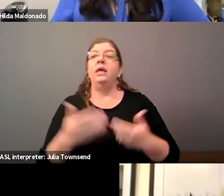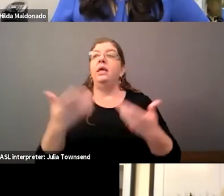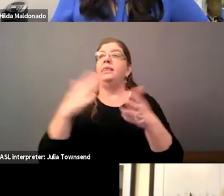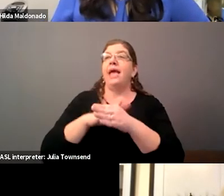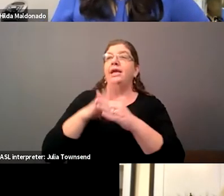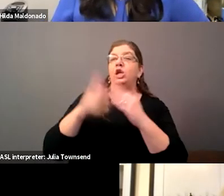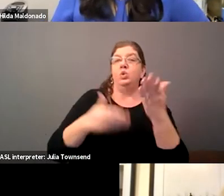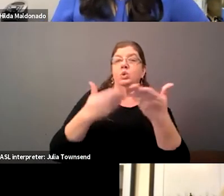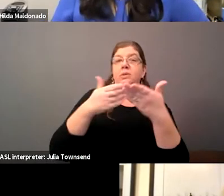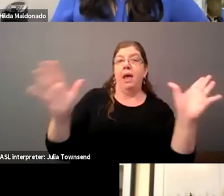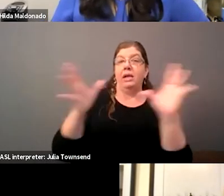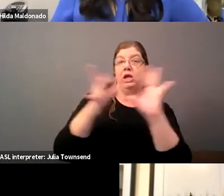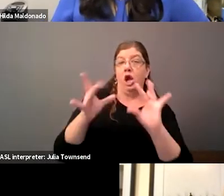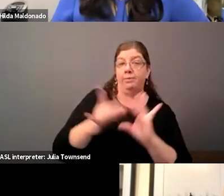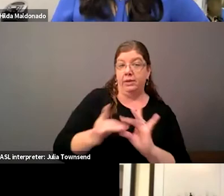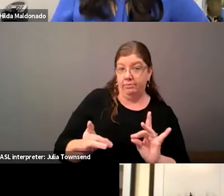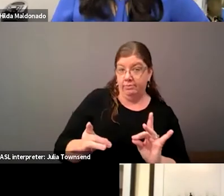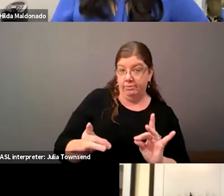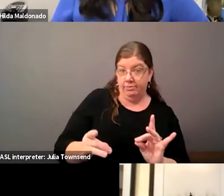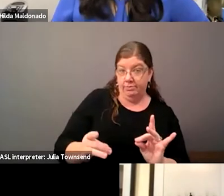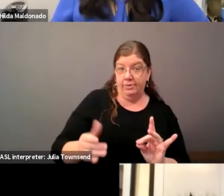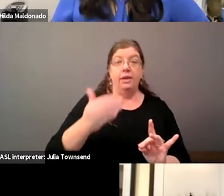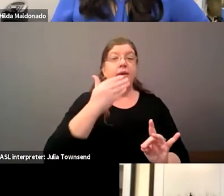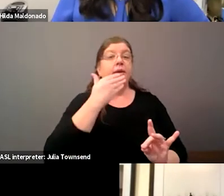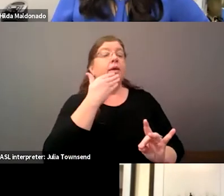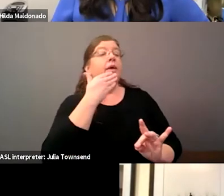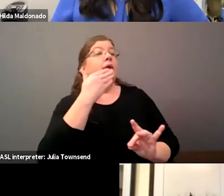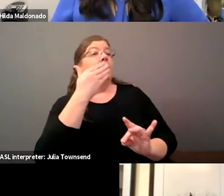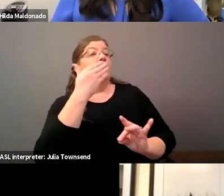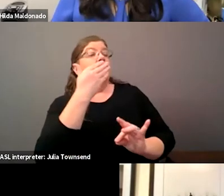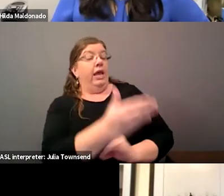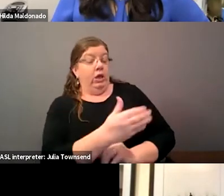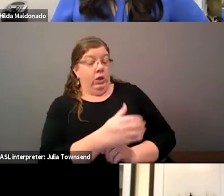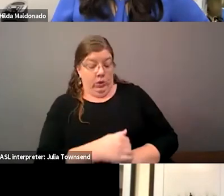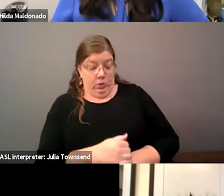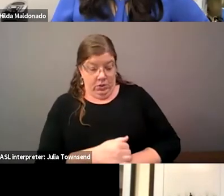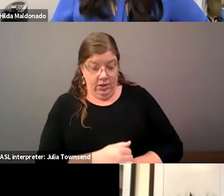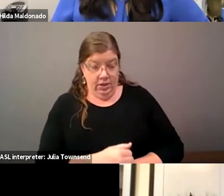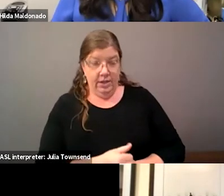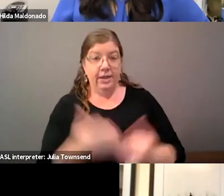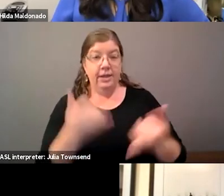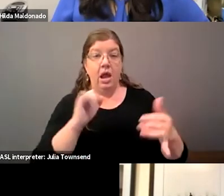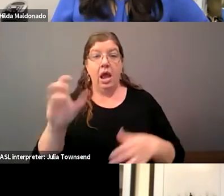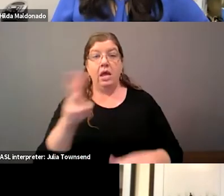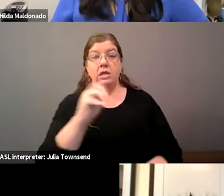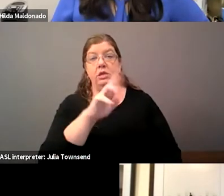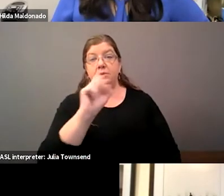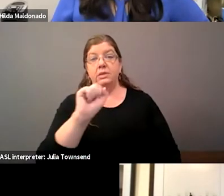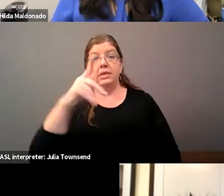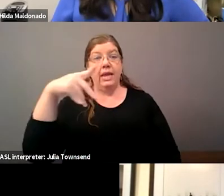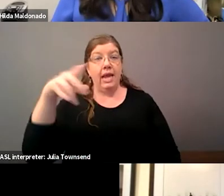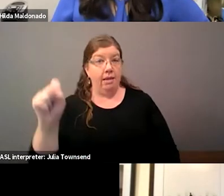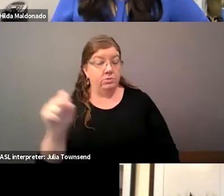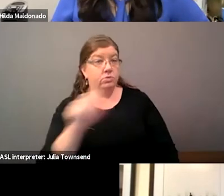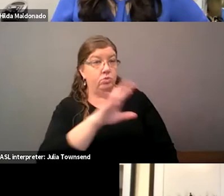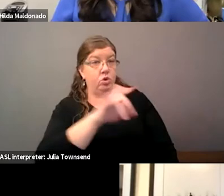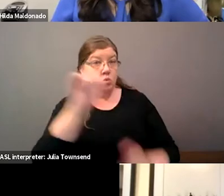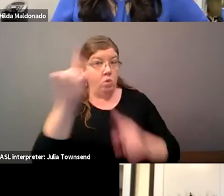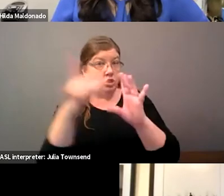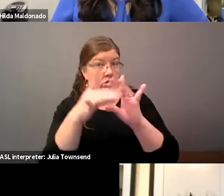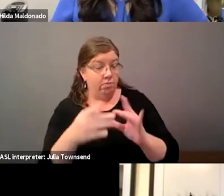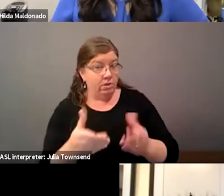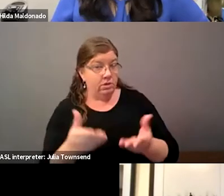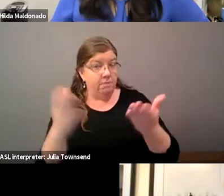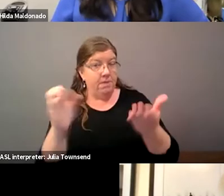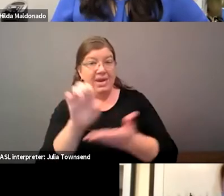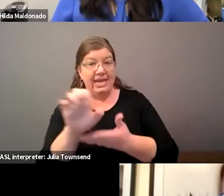comment thank you miss trujillo and now i'd like to ask miss capps to pose her questions and her comments about